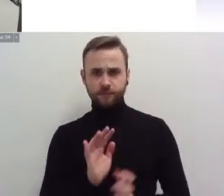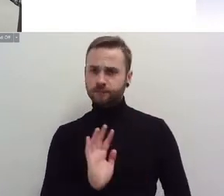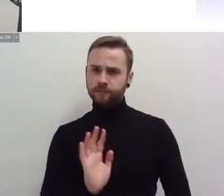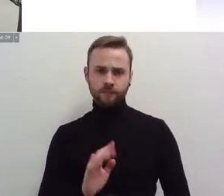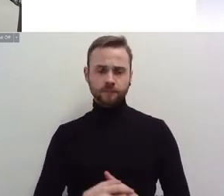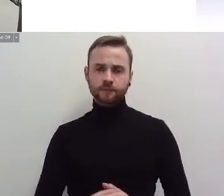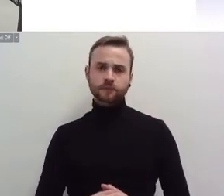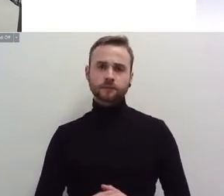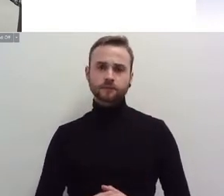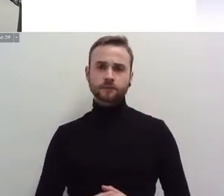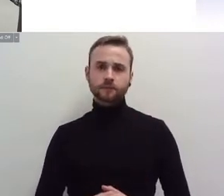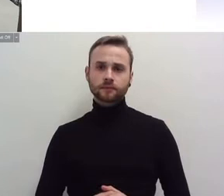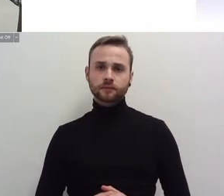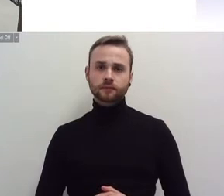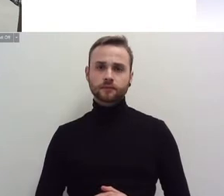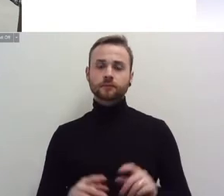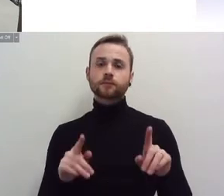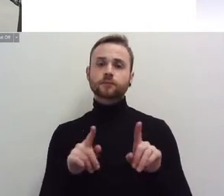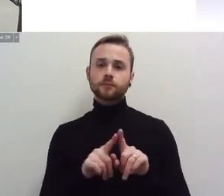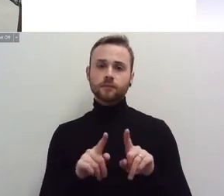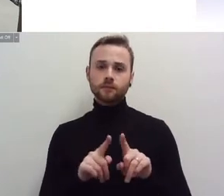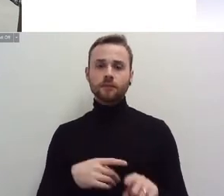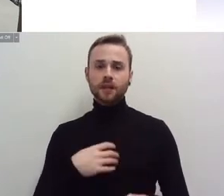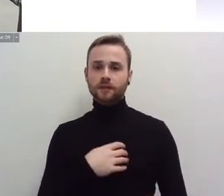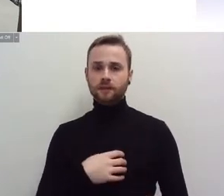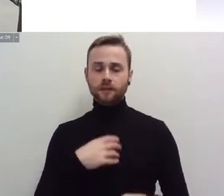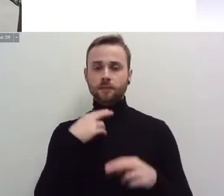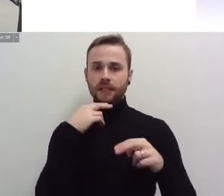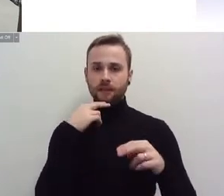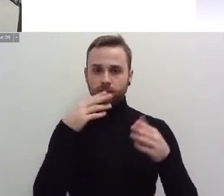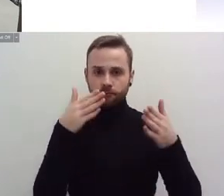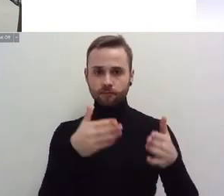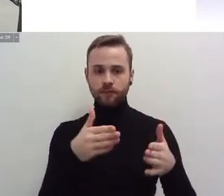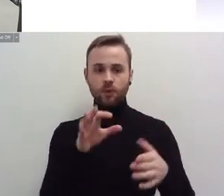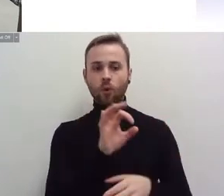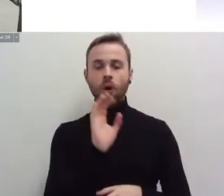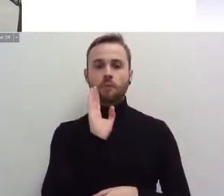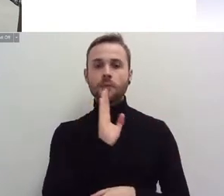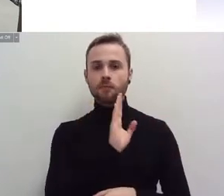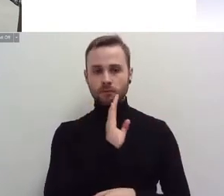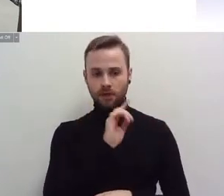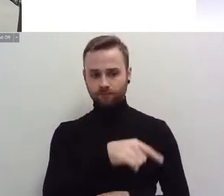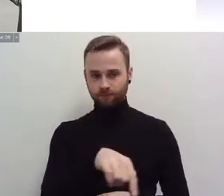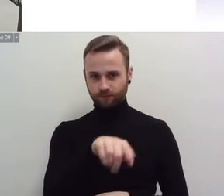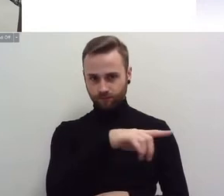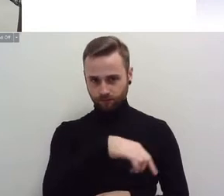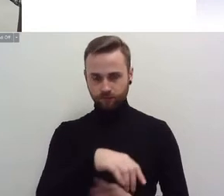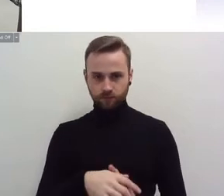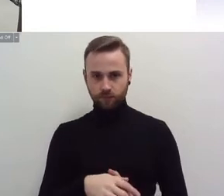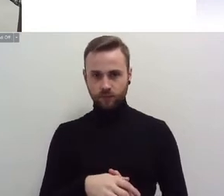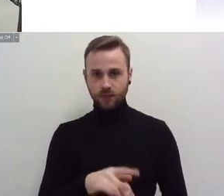course, the child is usually raised by more people than just the mother. There is the